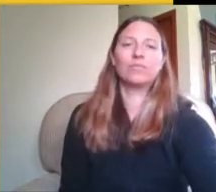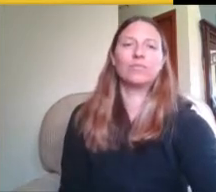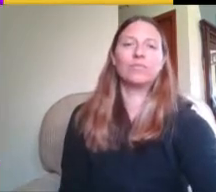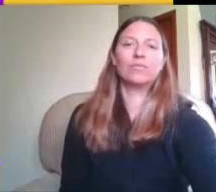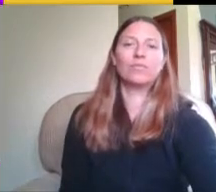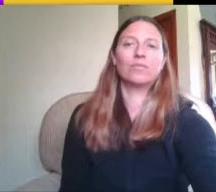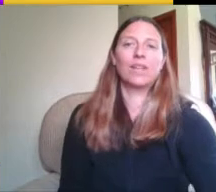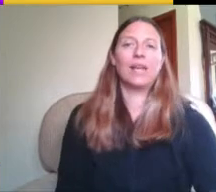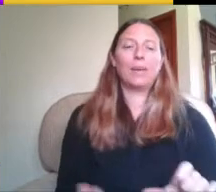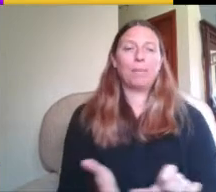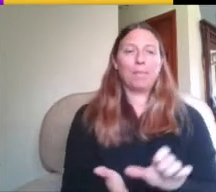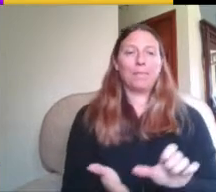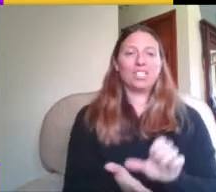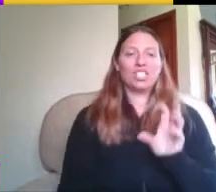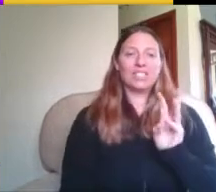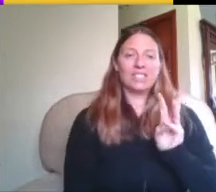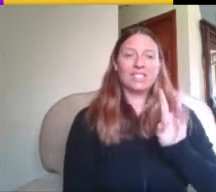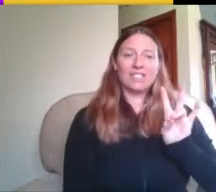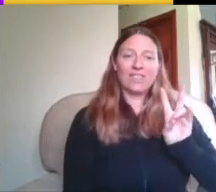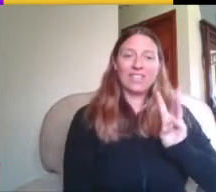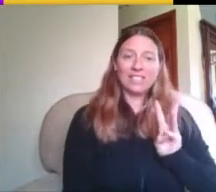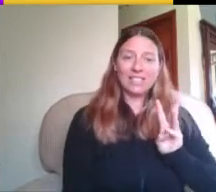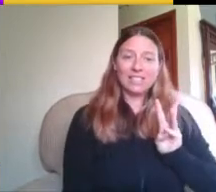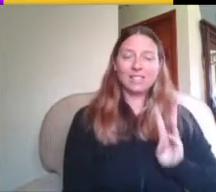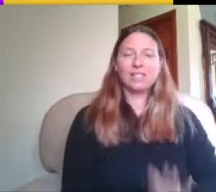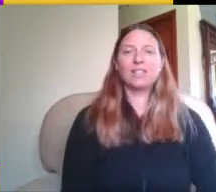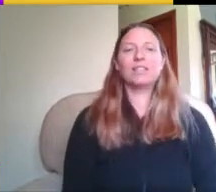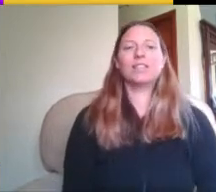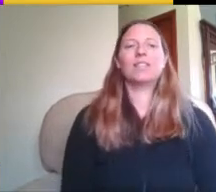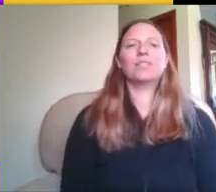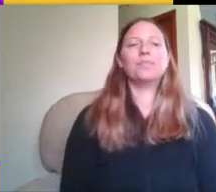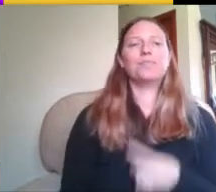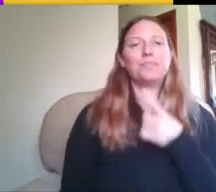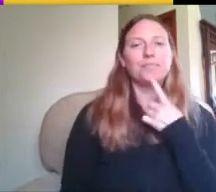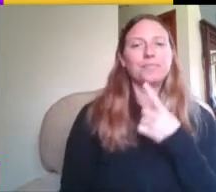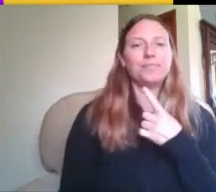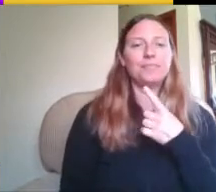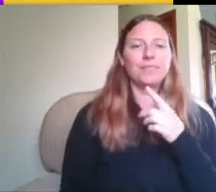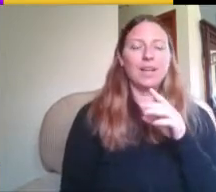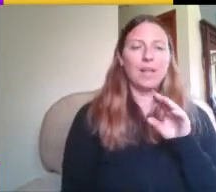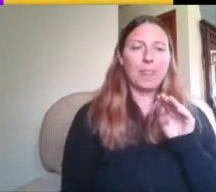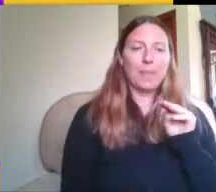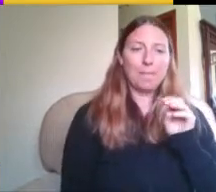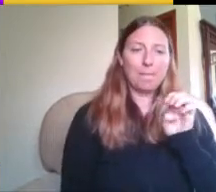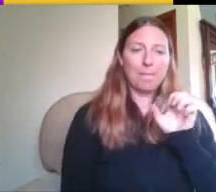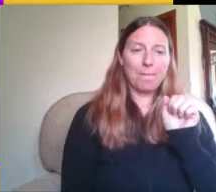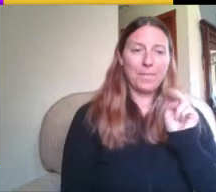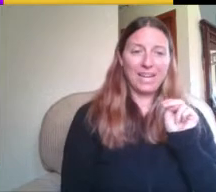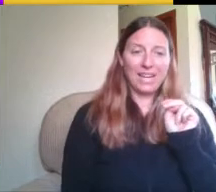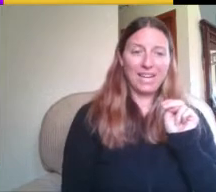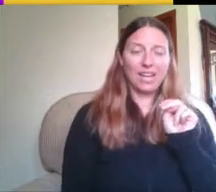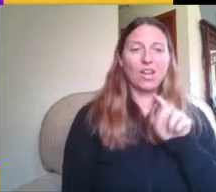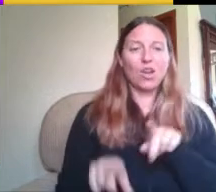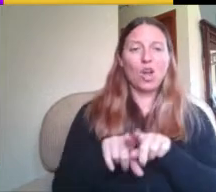On page 676, it says the mean can also be seen as a balance